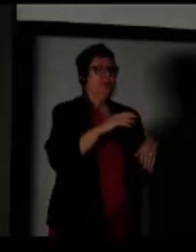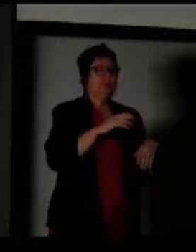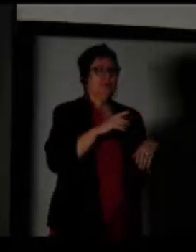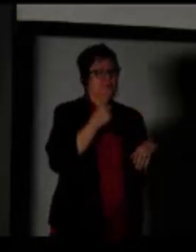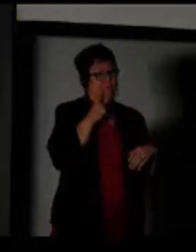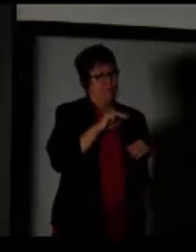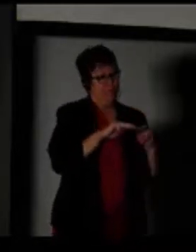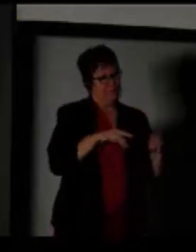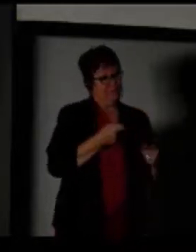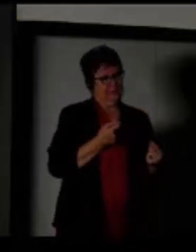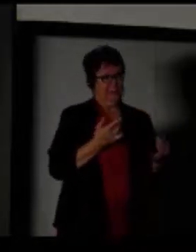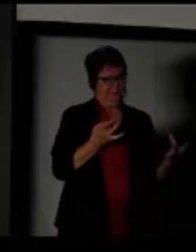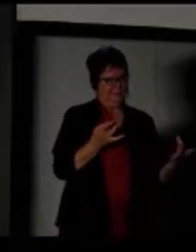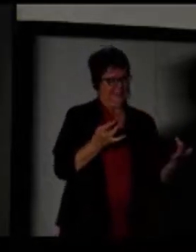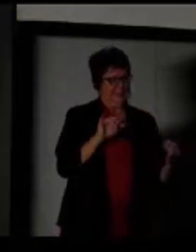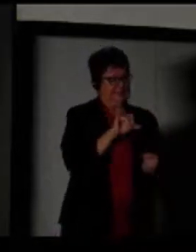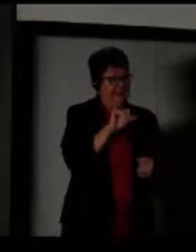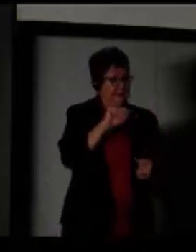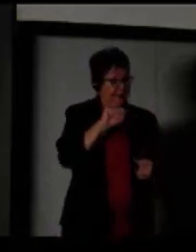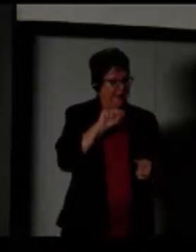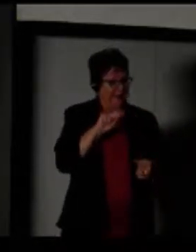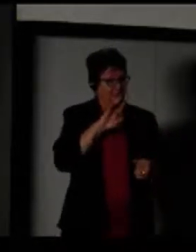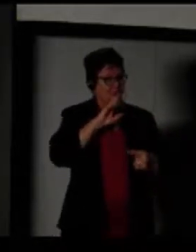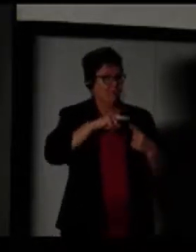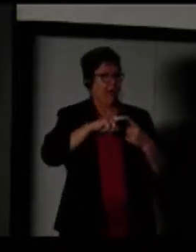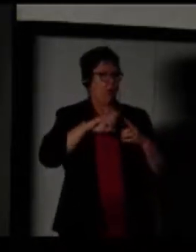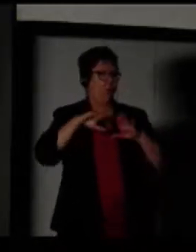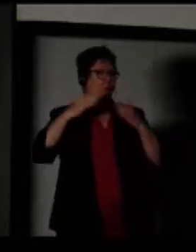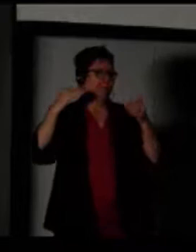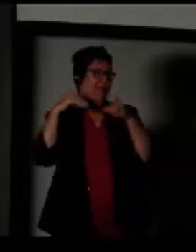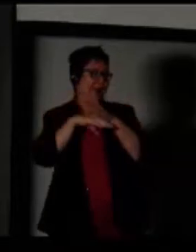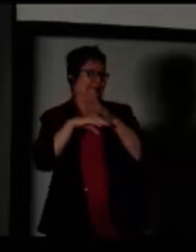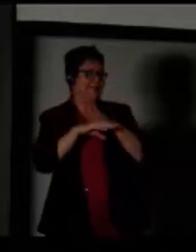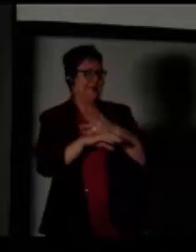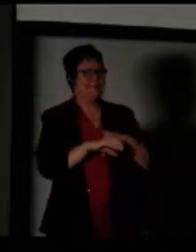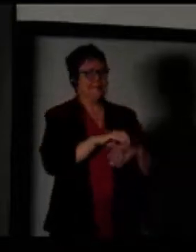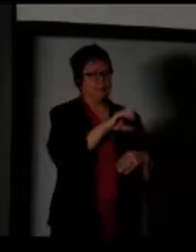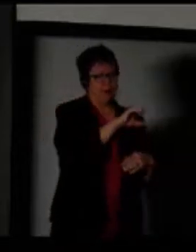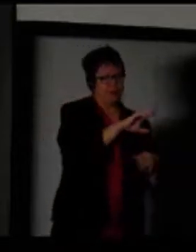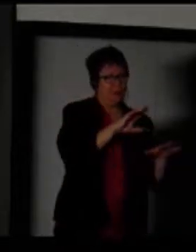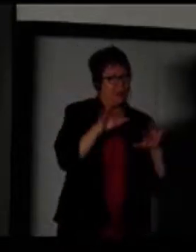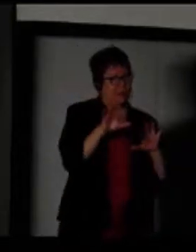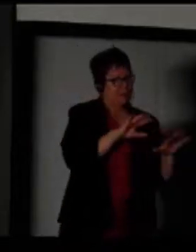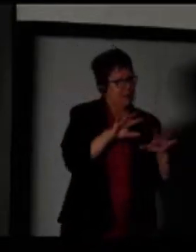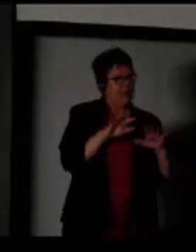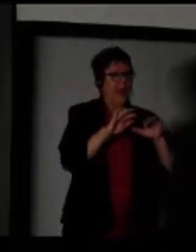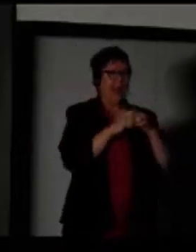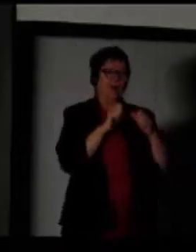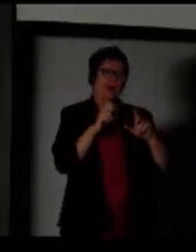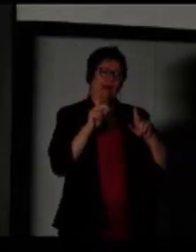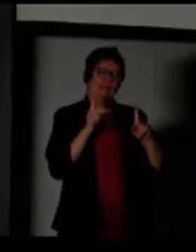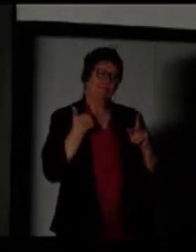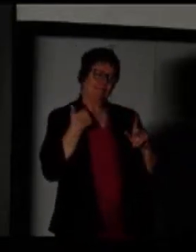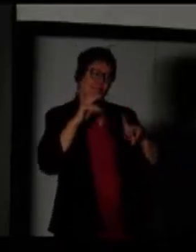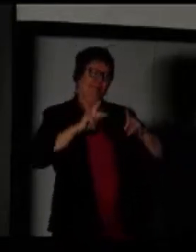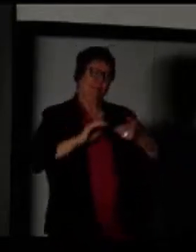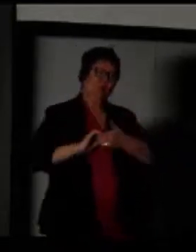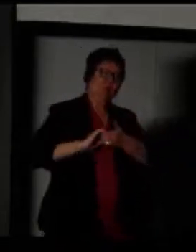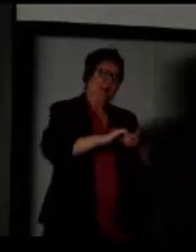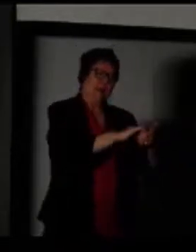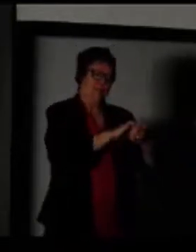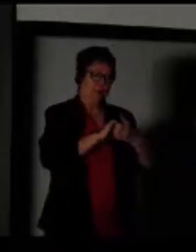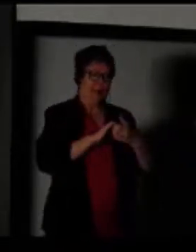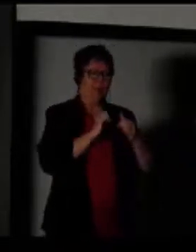sticky points when Ian was talking about open access. Having folks collaborate around the collection and around what we